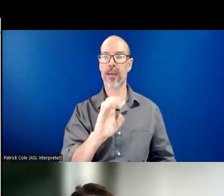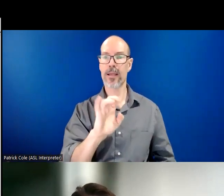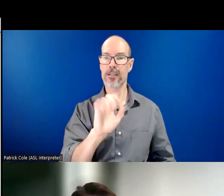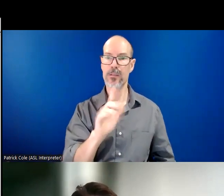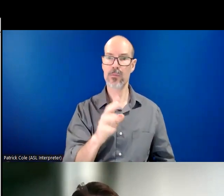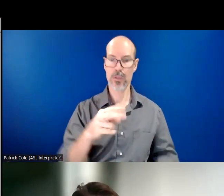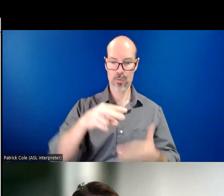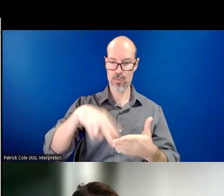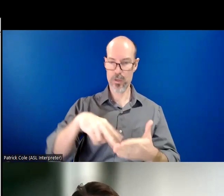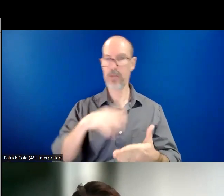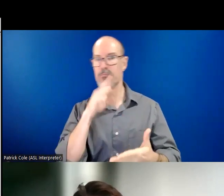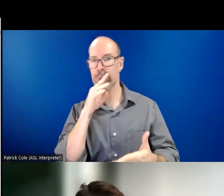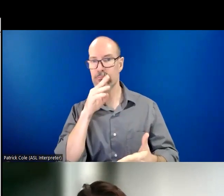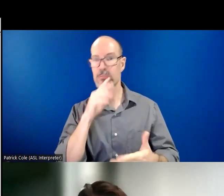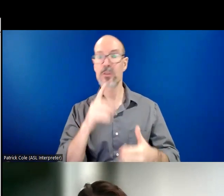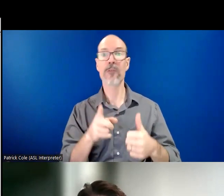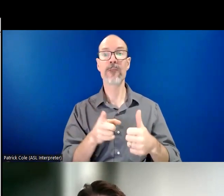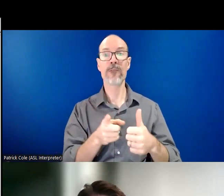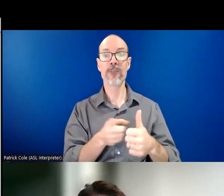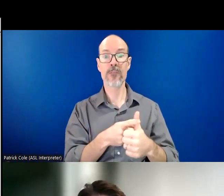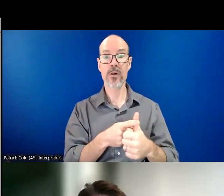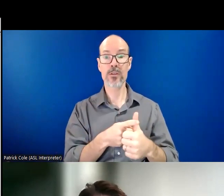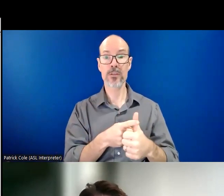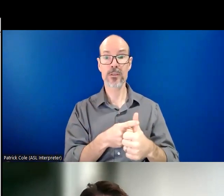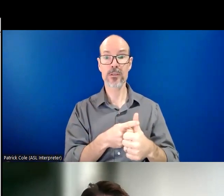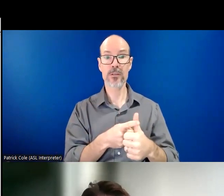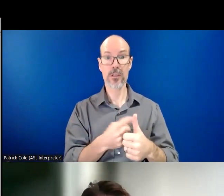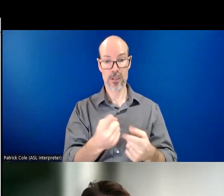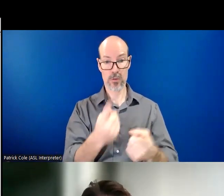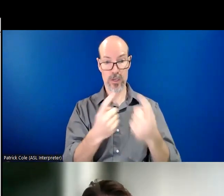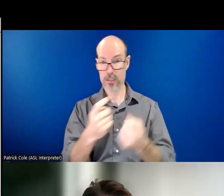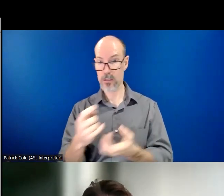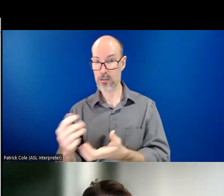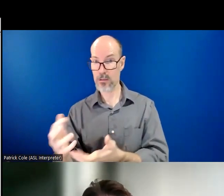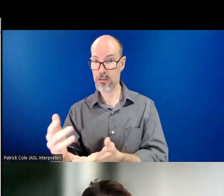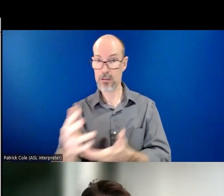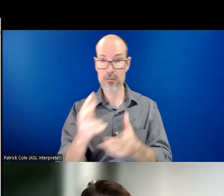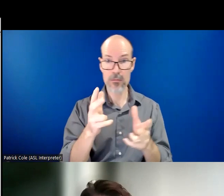the questions first and then answer the ones that we can